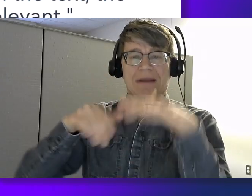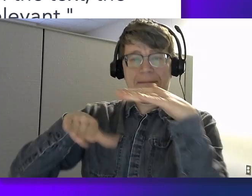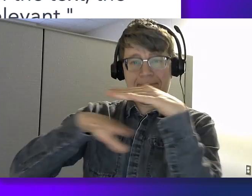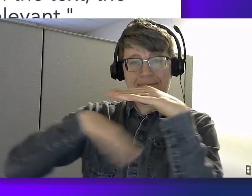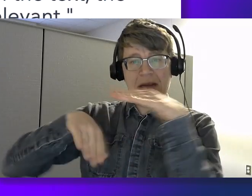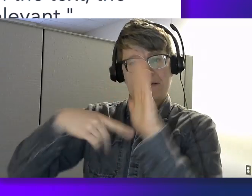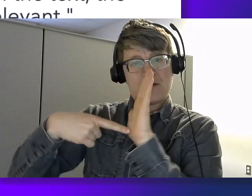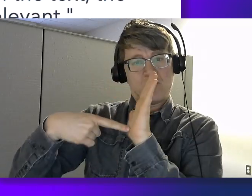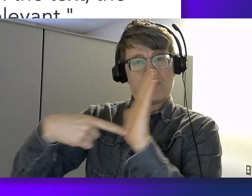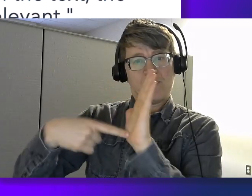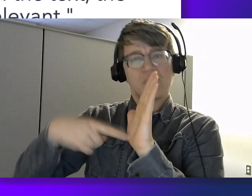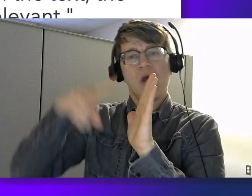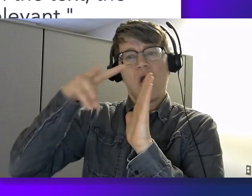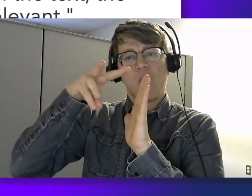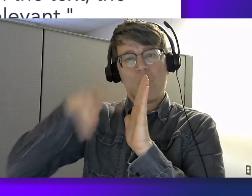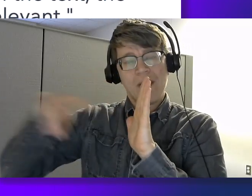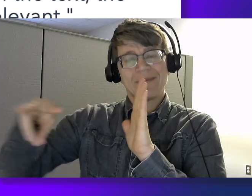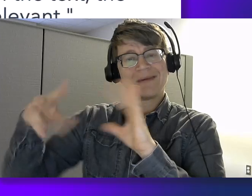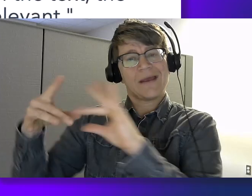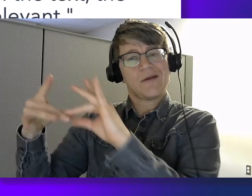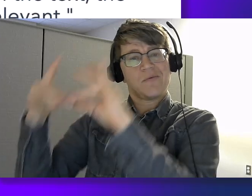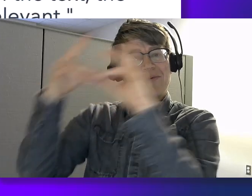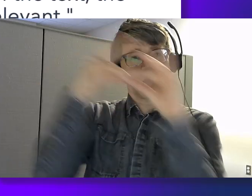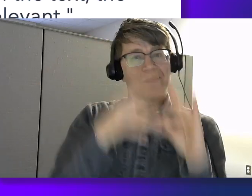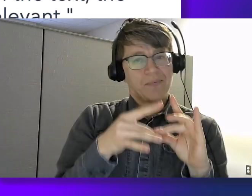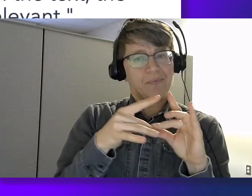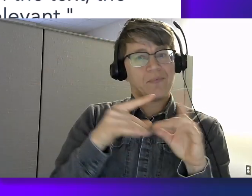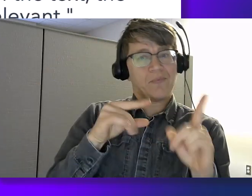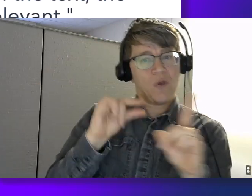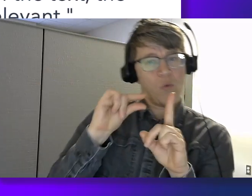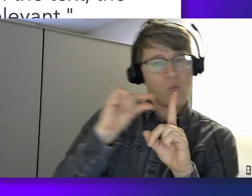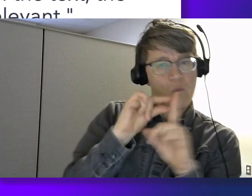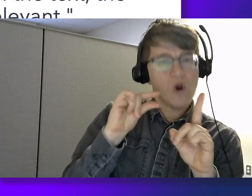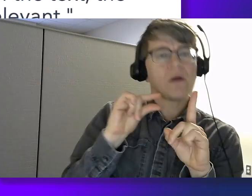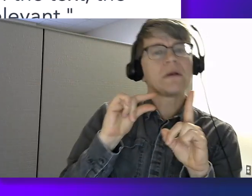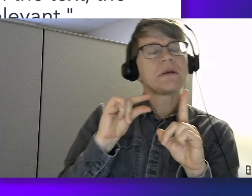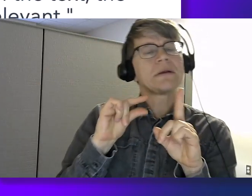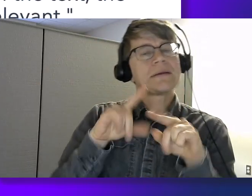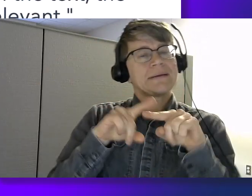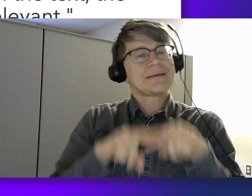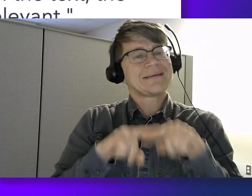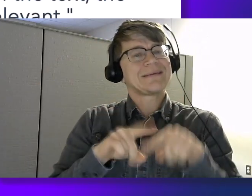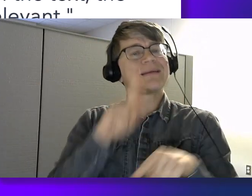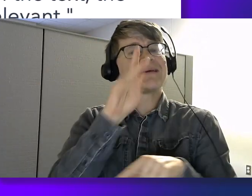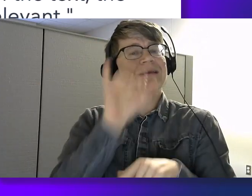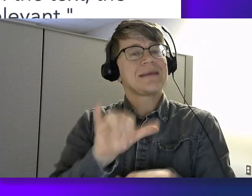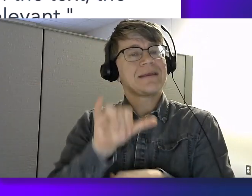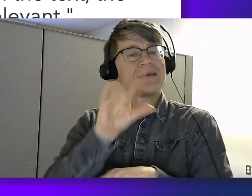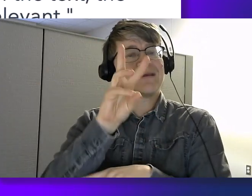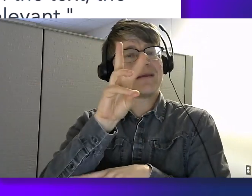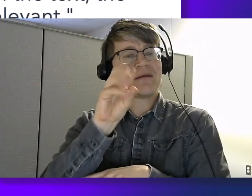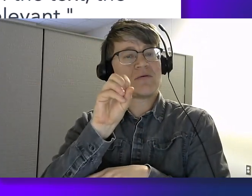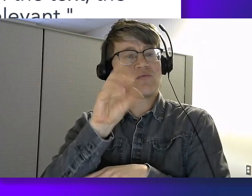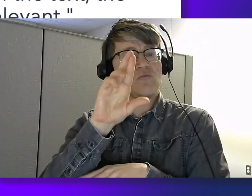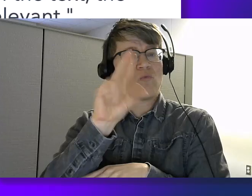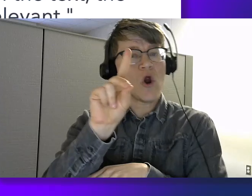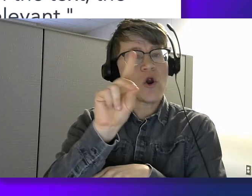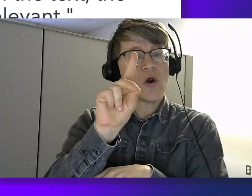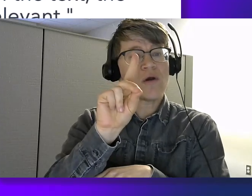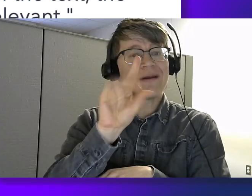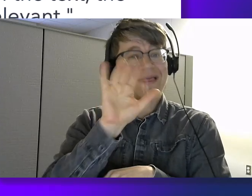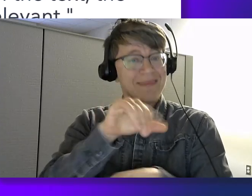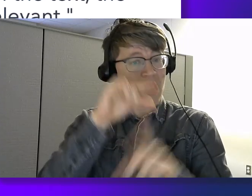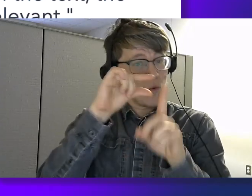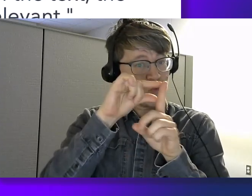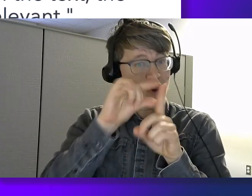web page contains the same keywords as your search query. If those keywords appear on the page, or if they appear in the headings or body